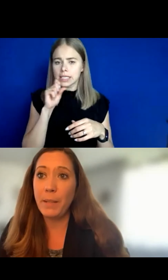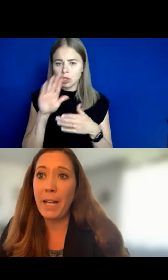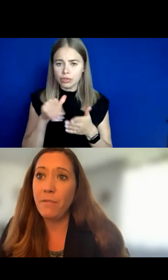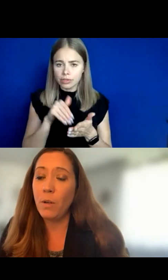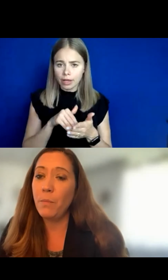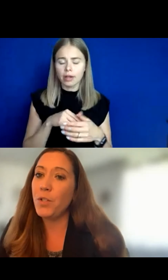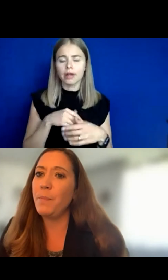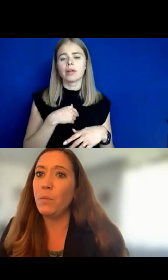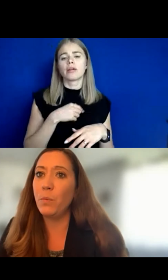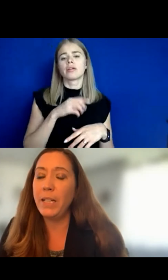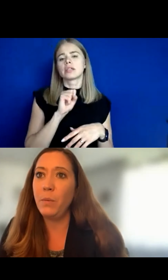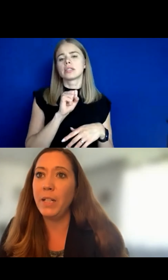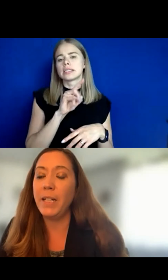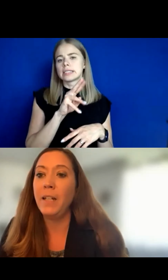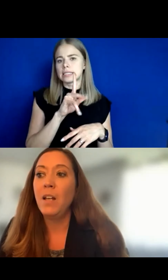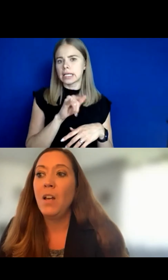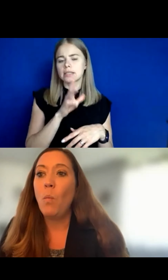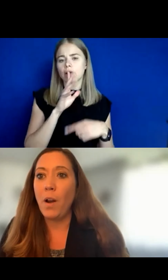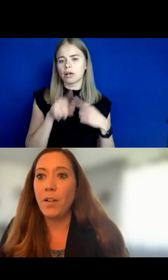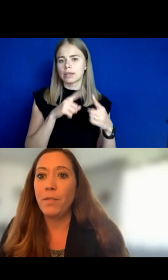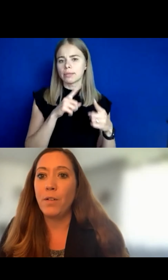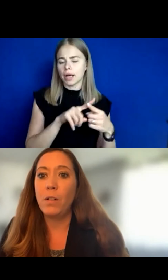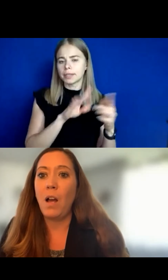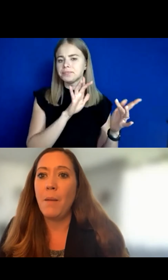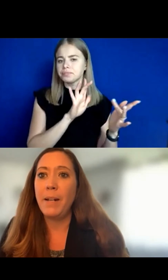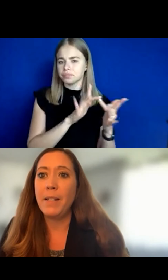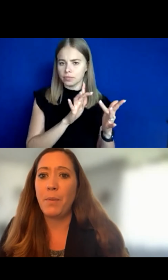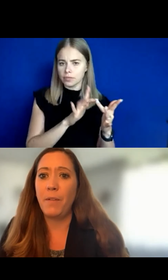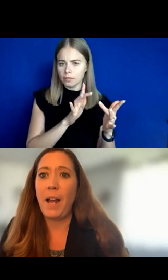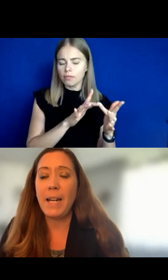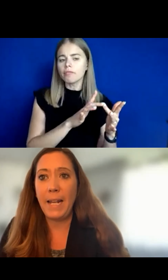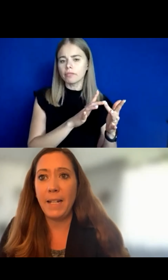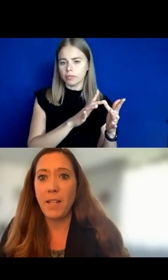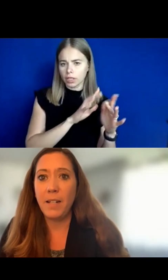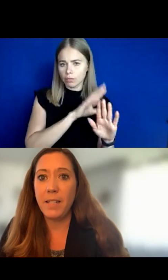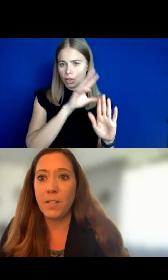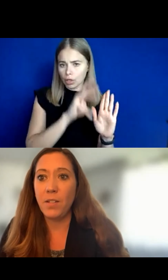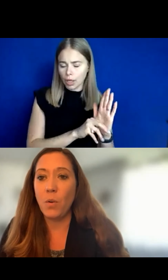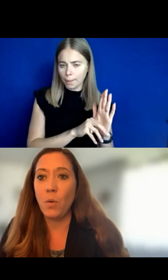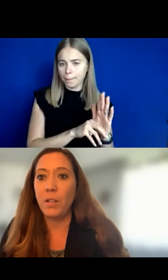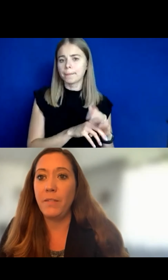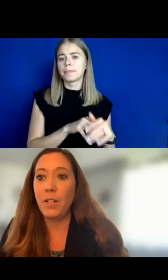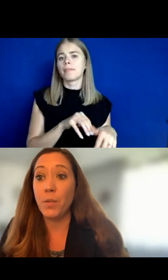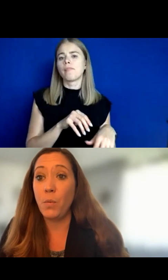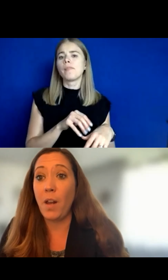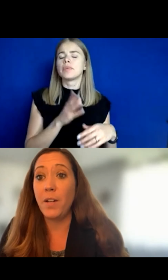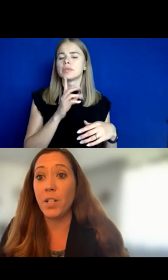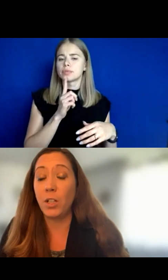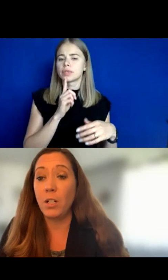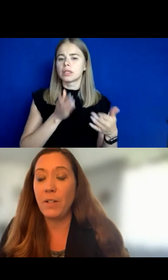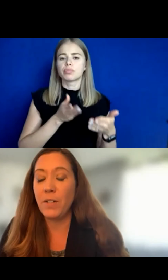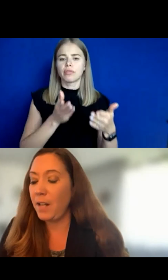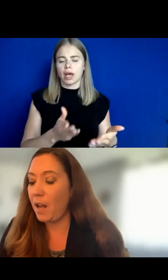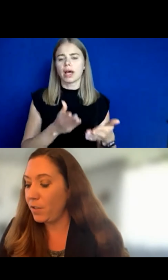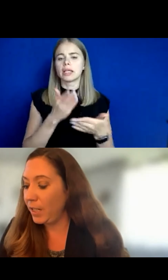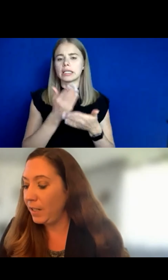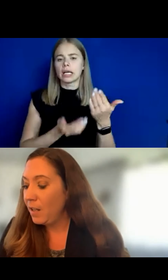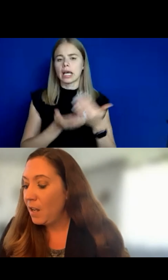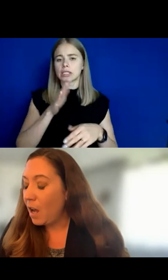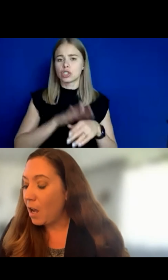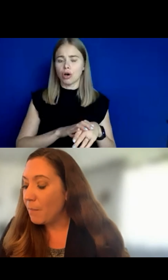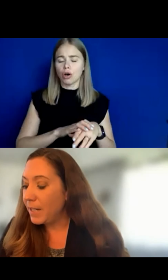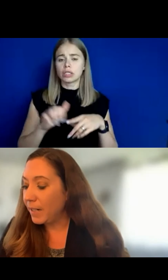Solutions platform, which has been really, really wonderful and has provided hands-on assistance to older individuals who wanted to learn about